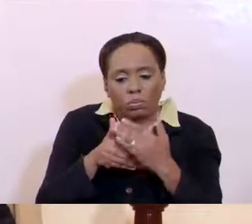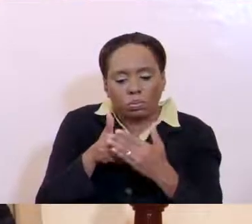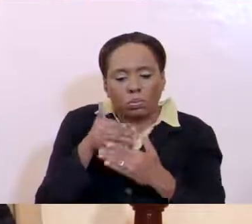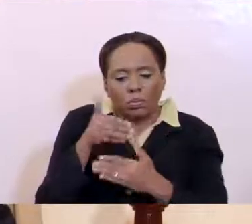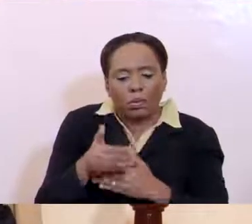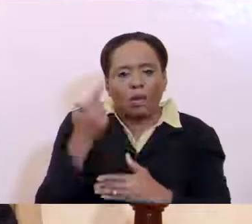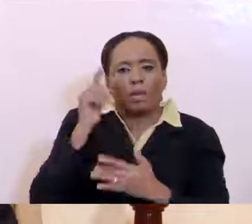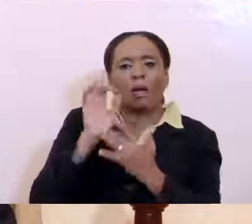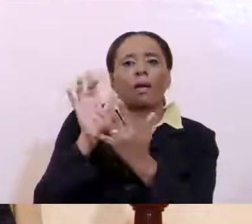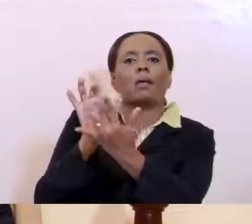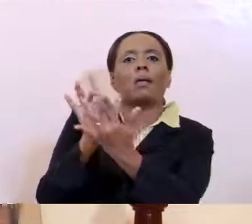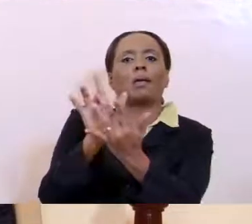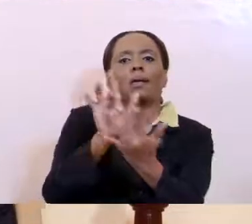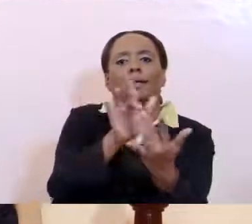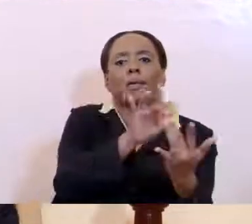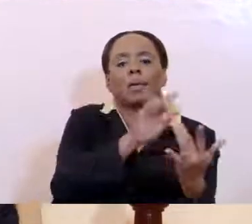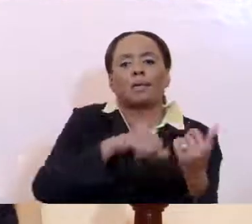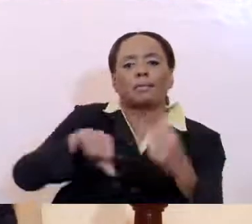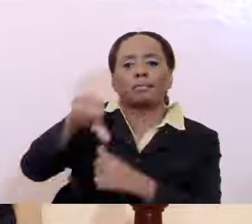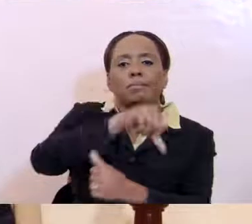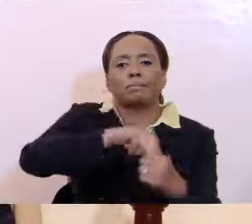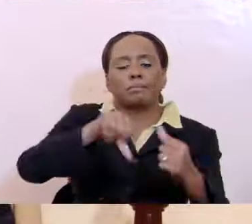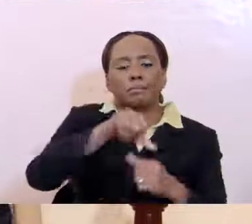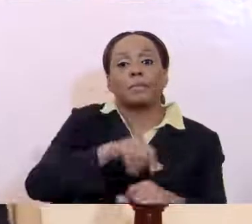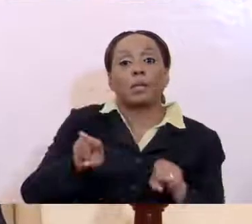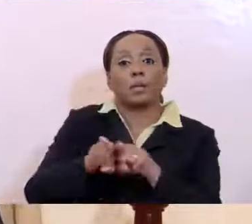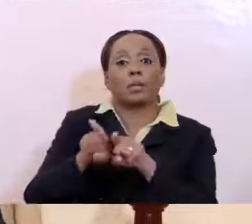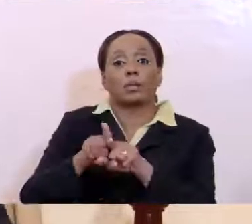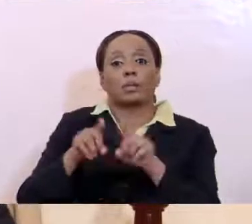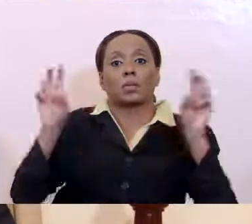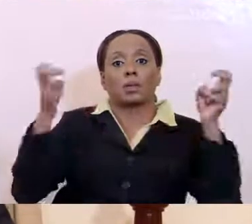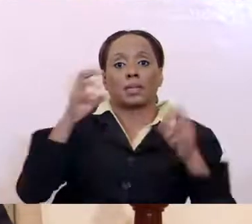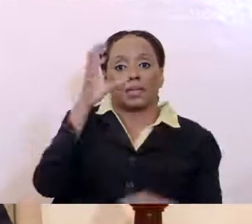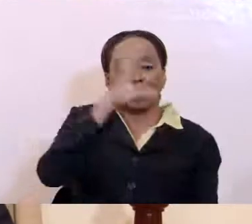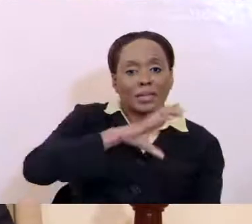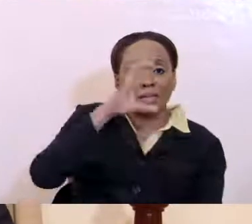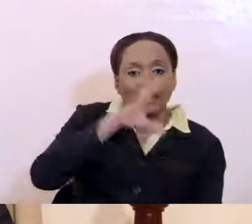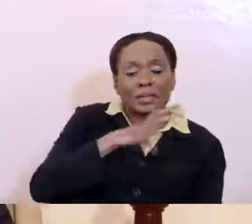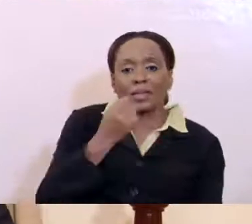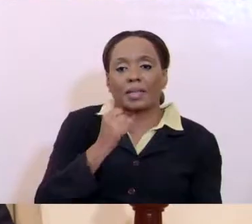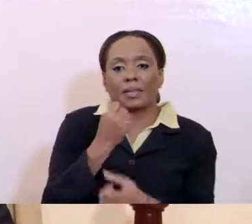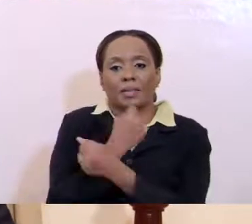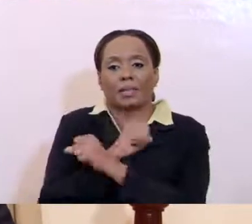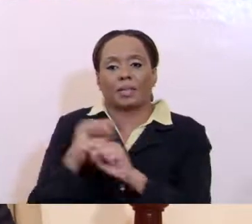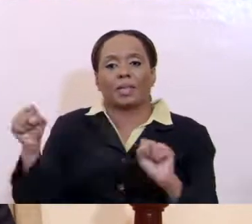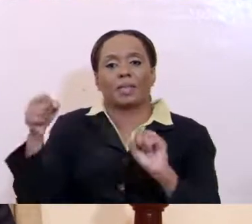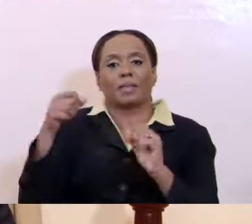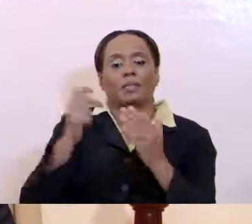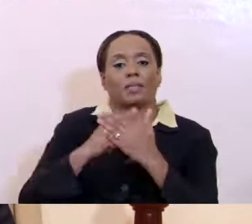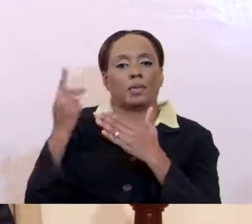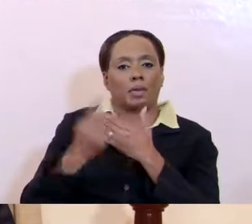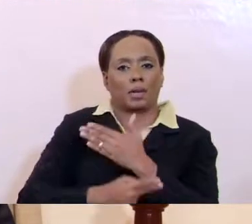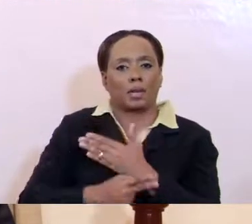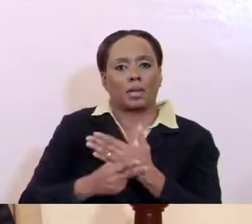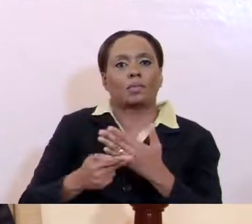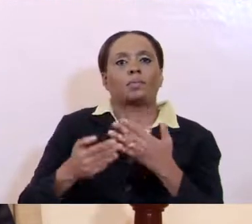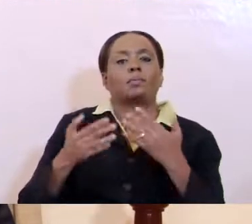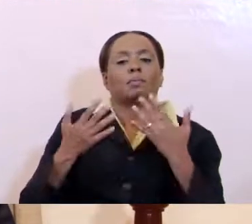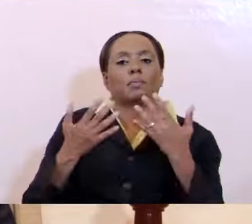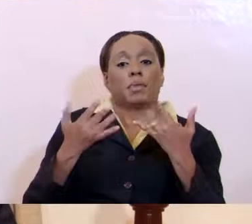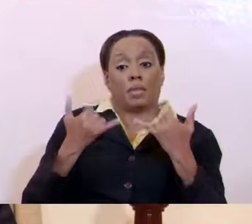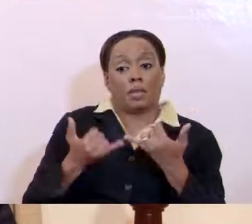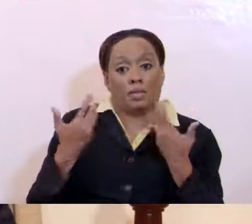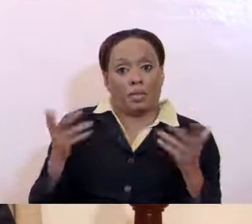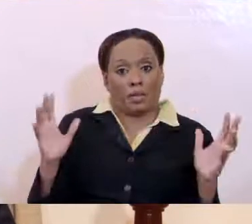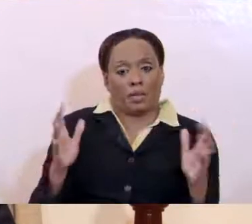contact tracing. We also had the Seek and Save program out, as you would recall, which has come to an end. And